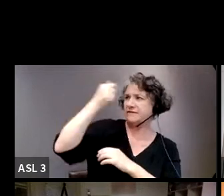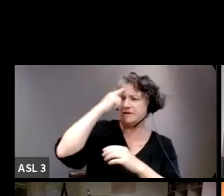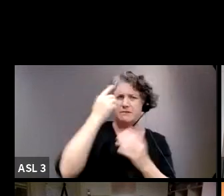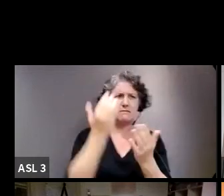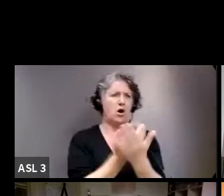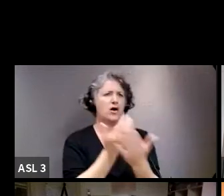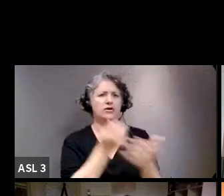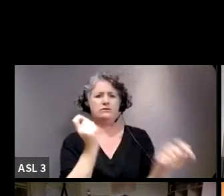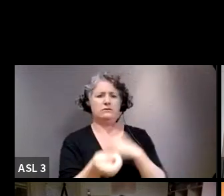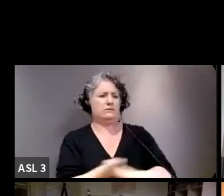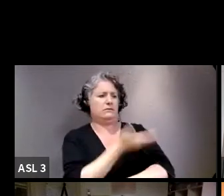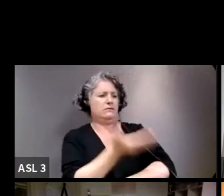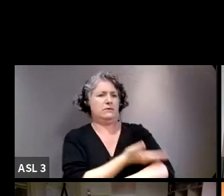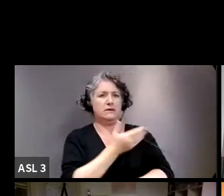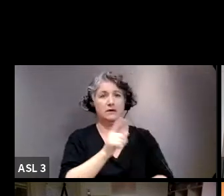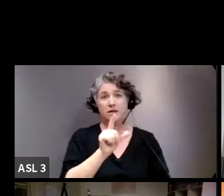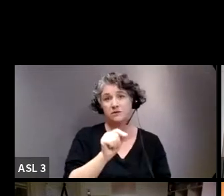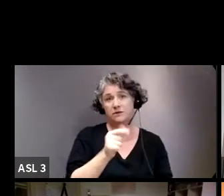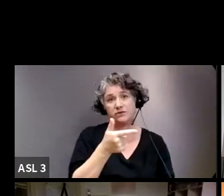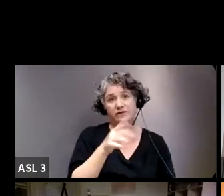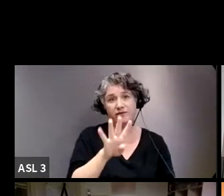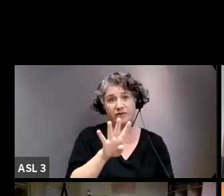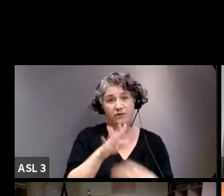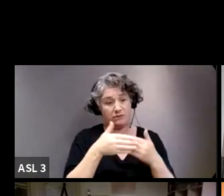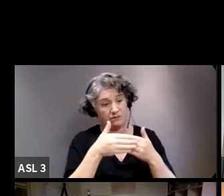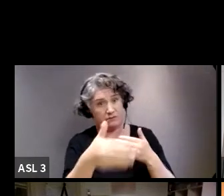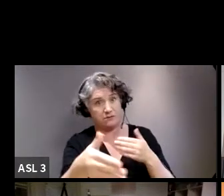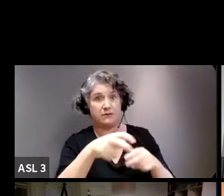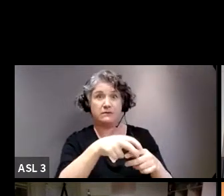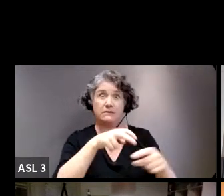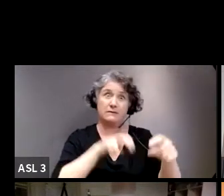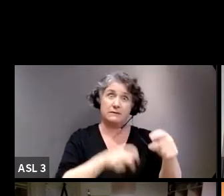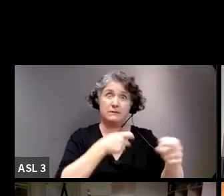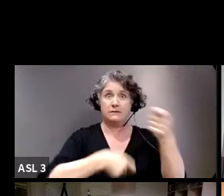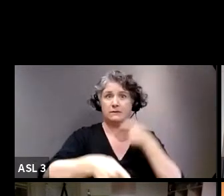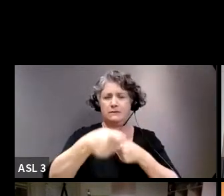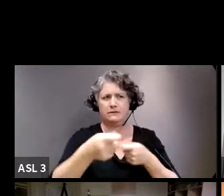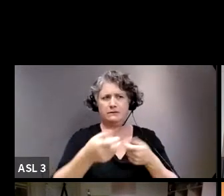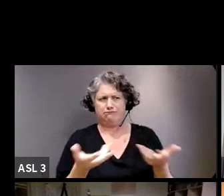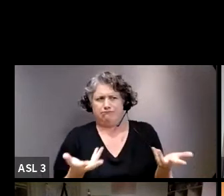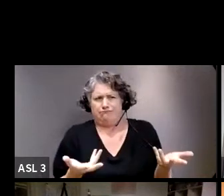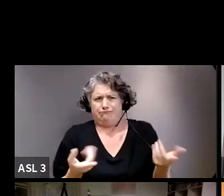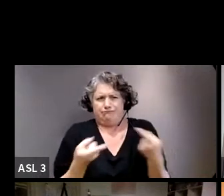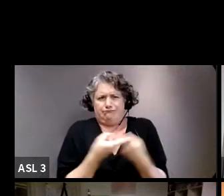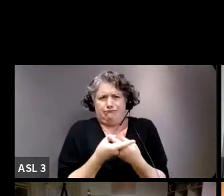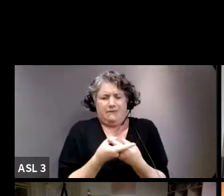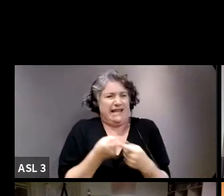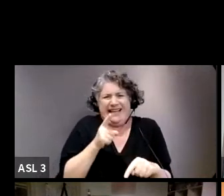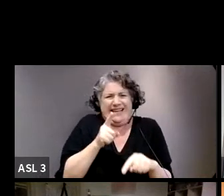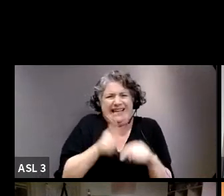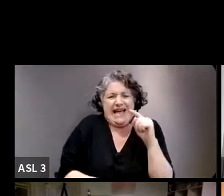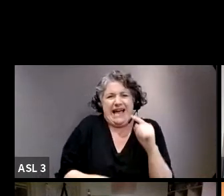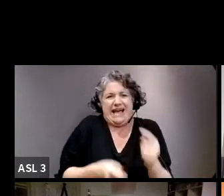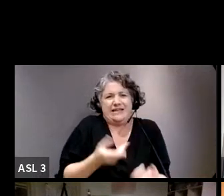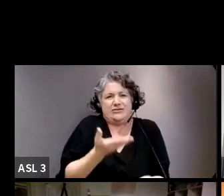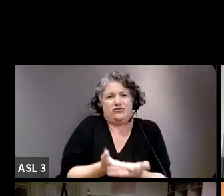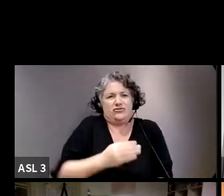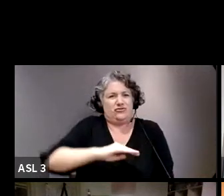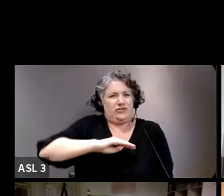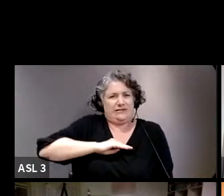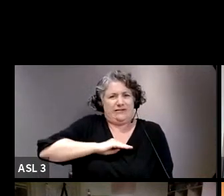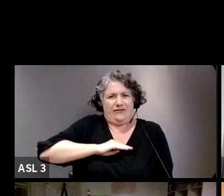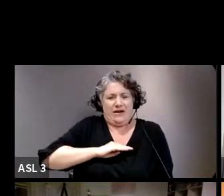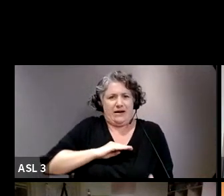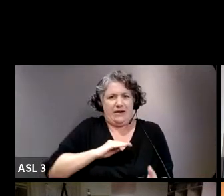2024 he does not plan on being the chief of police anymore so i don't think that it can be a justification for the continued calls for